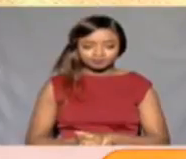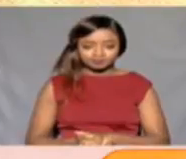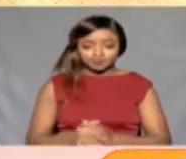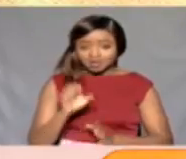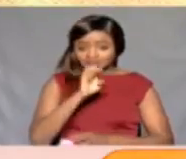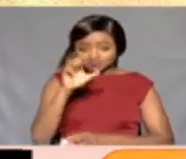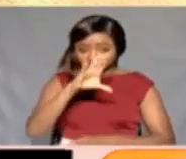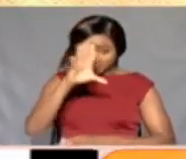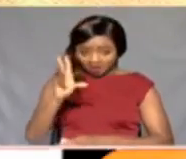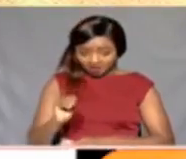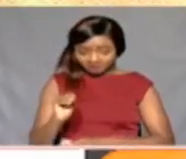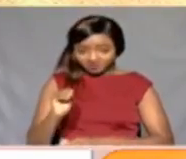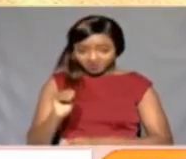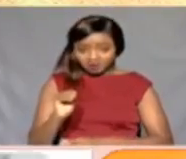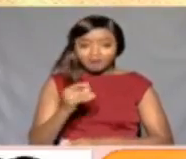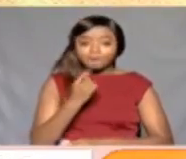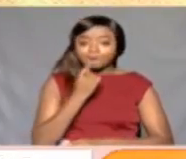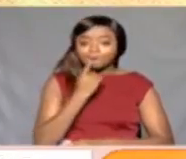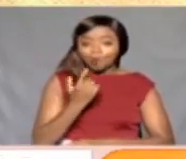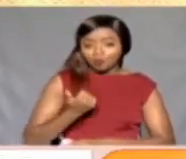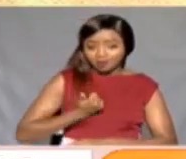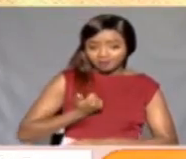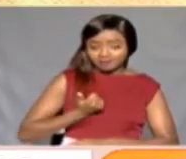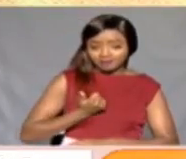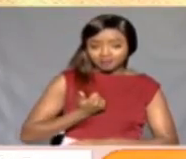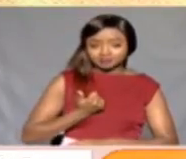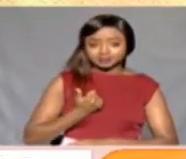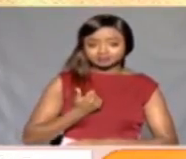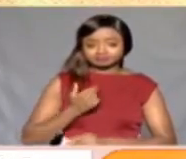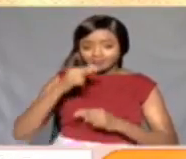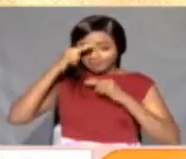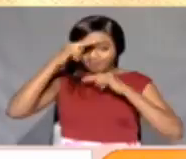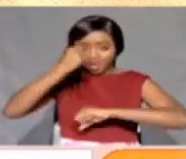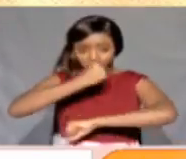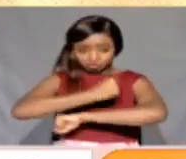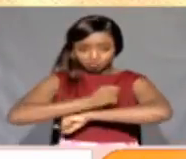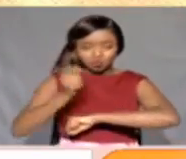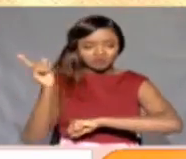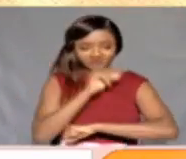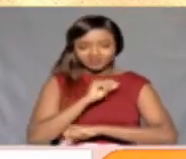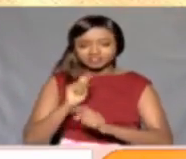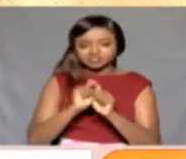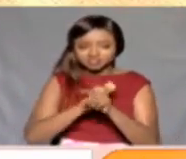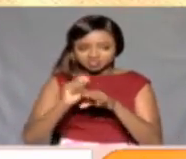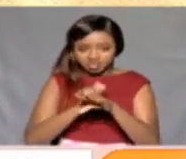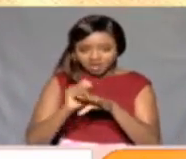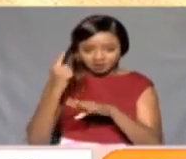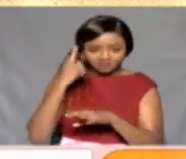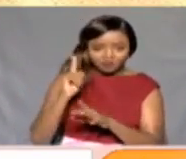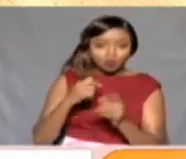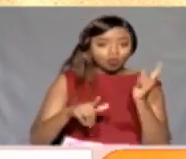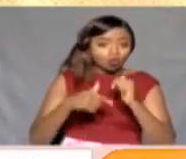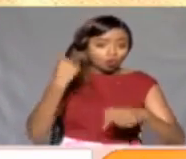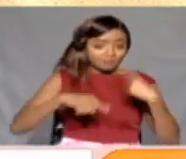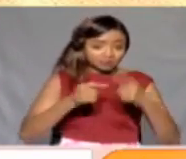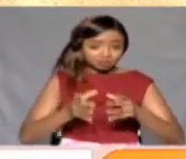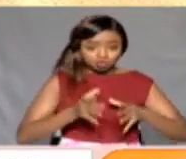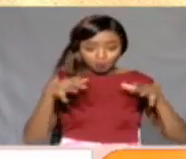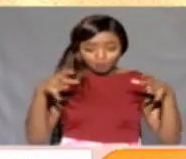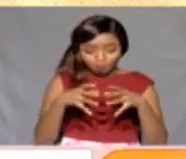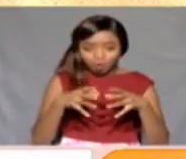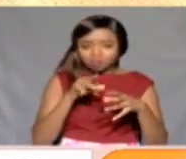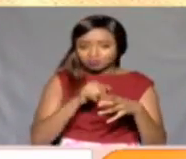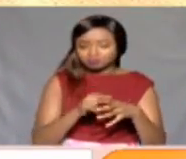The East Africa Handball Champions Moi Girls High School Kamusinga have begun early training in preparation for the inaugural World High School Games